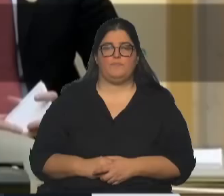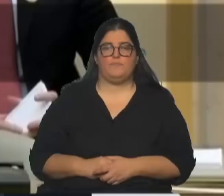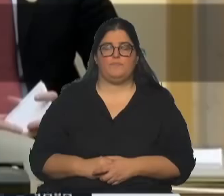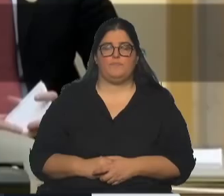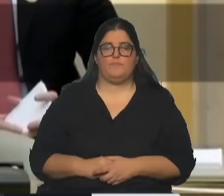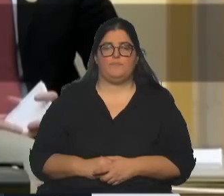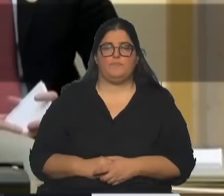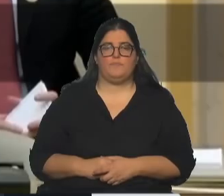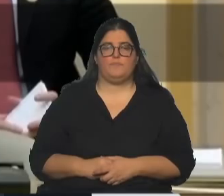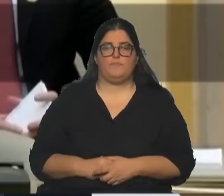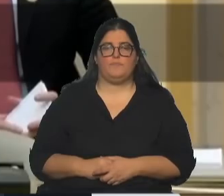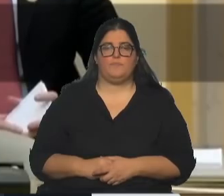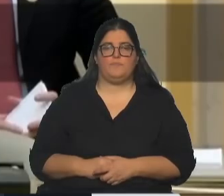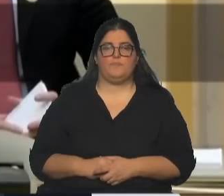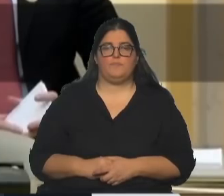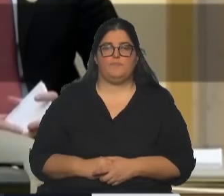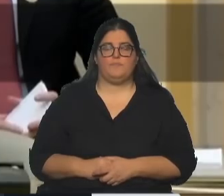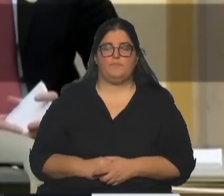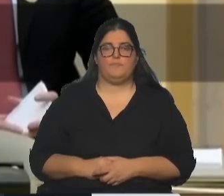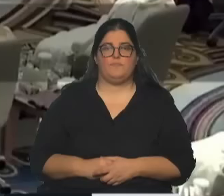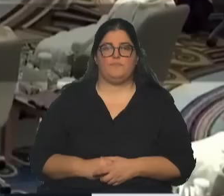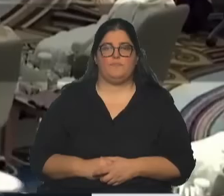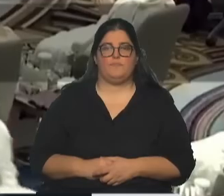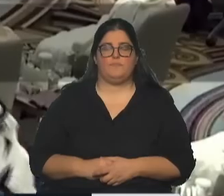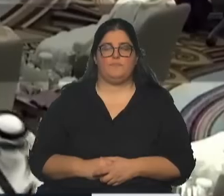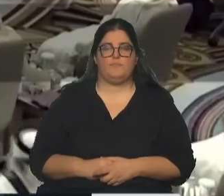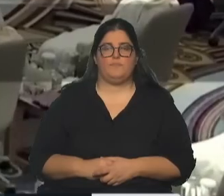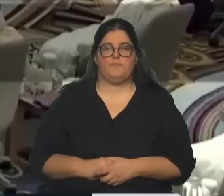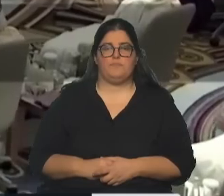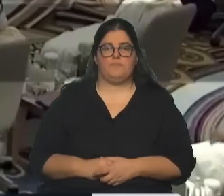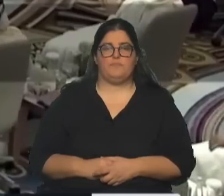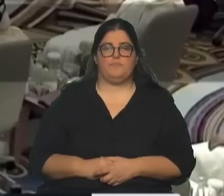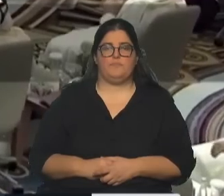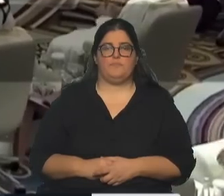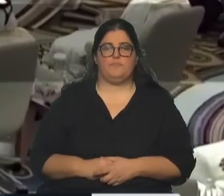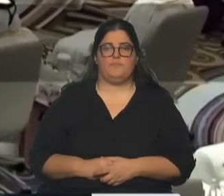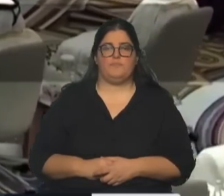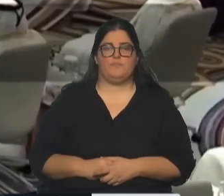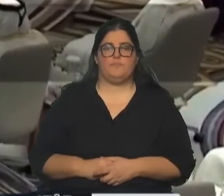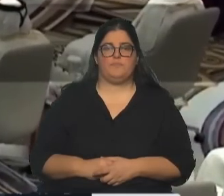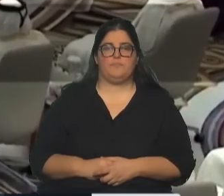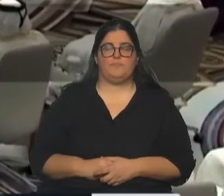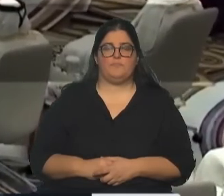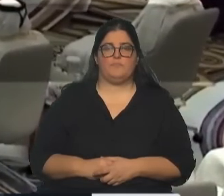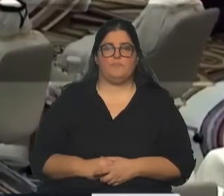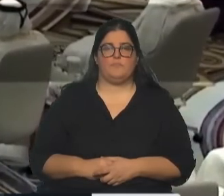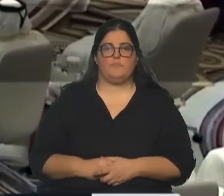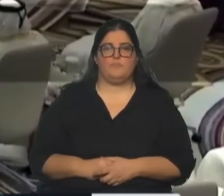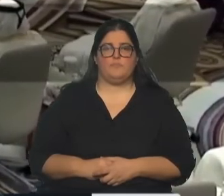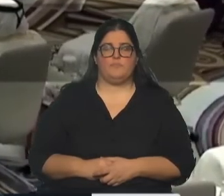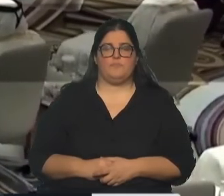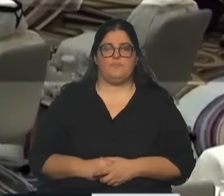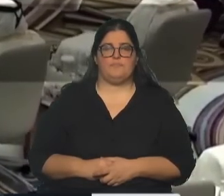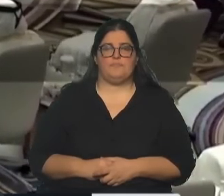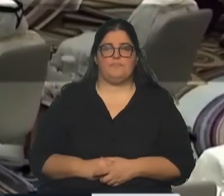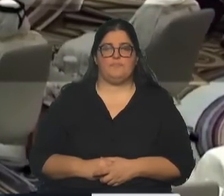and unprovoked war against its neighbor in Ukraine, with Iran's destabilizing activities here in the Middle East. We've also